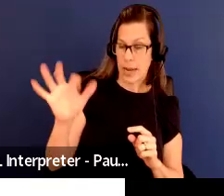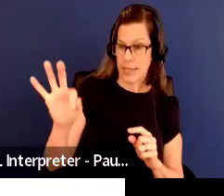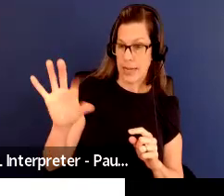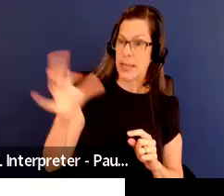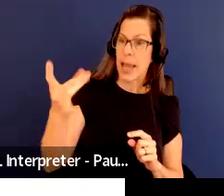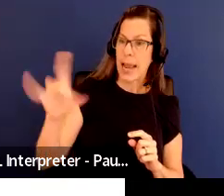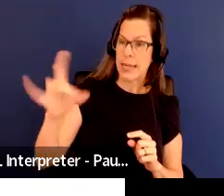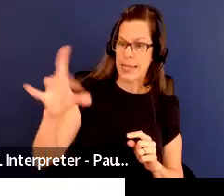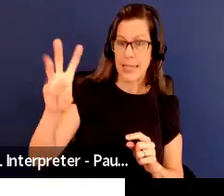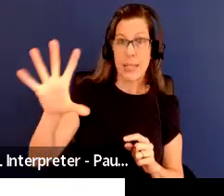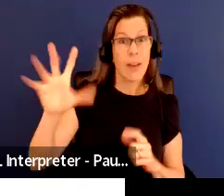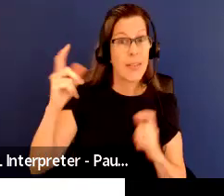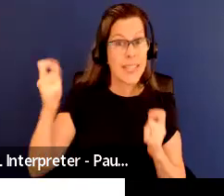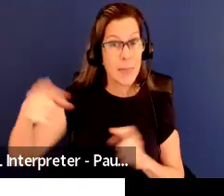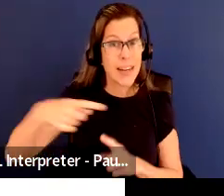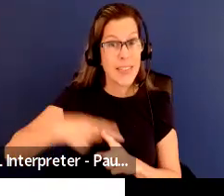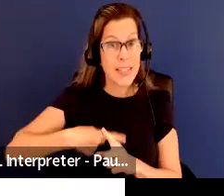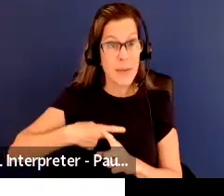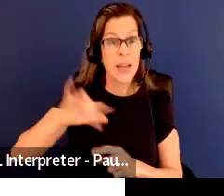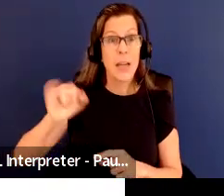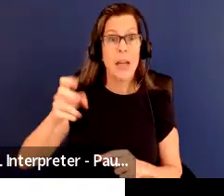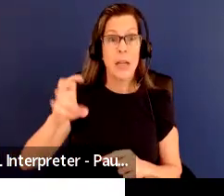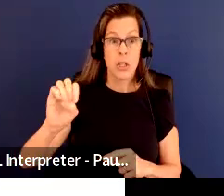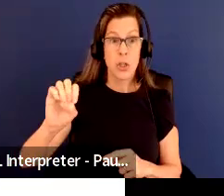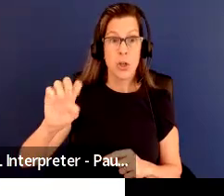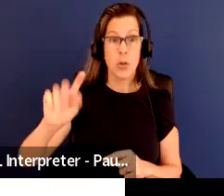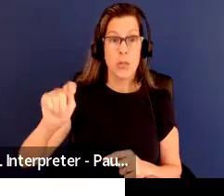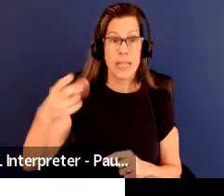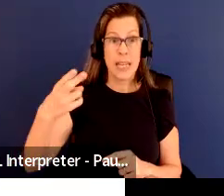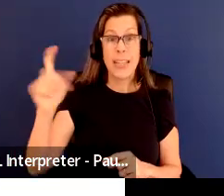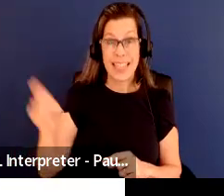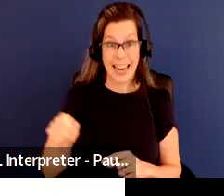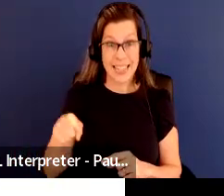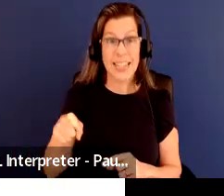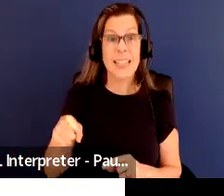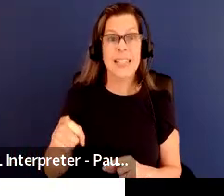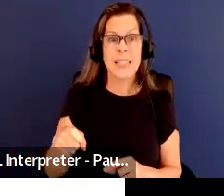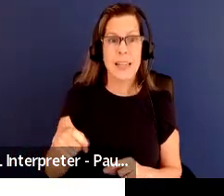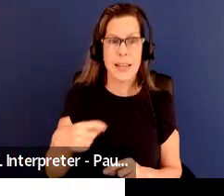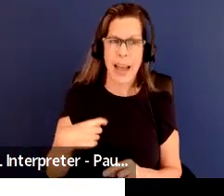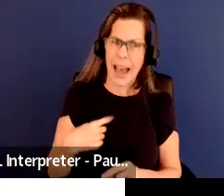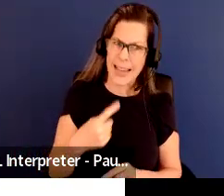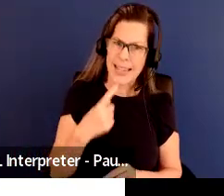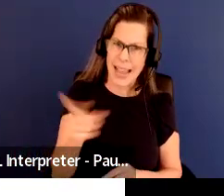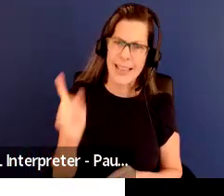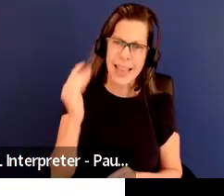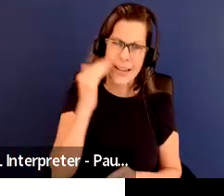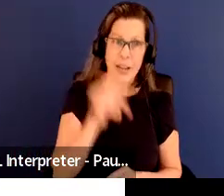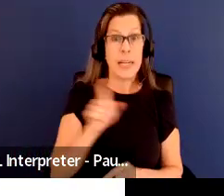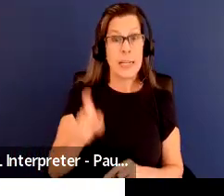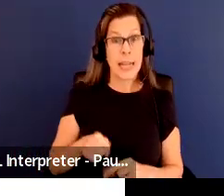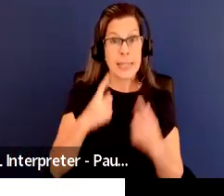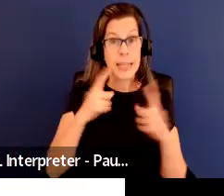we're celebrating this month, Juneteenth, that Texas, I say they knew, that Texas was